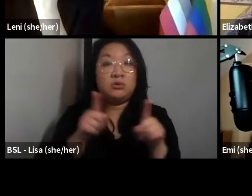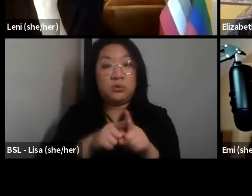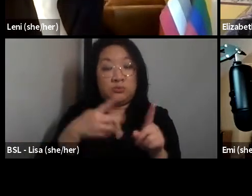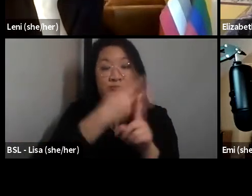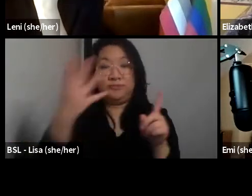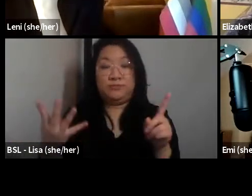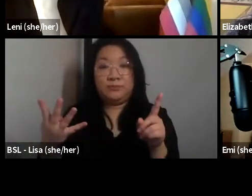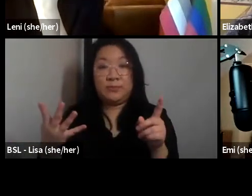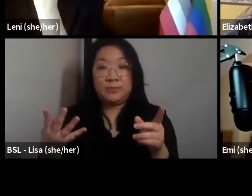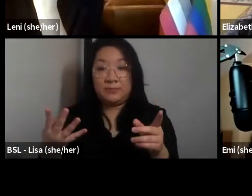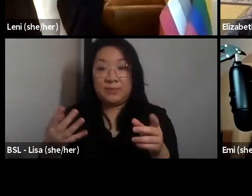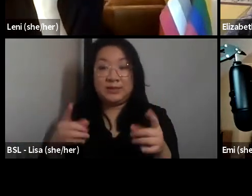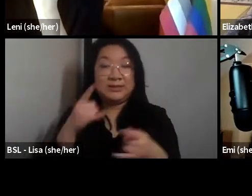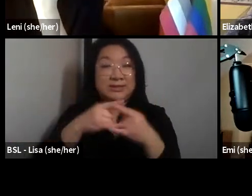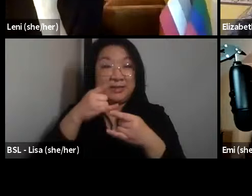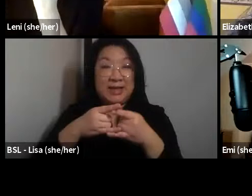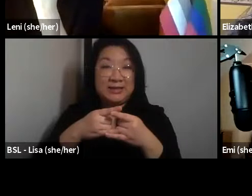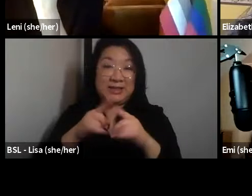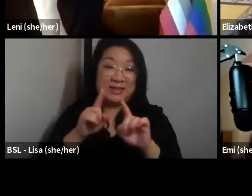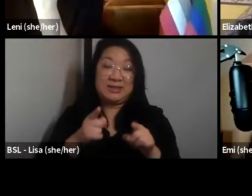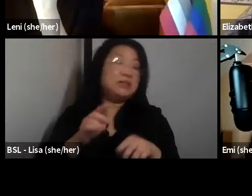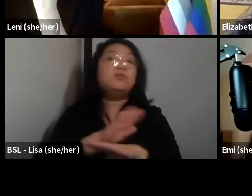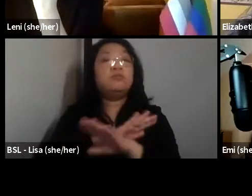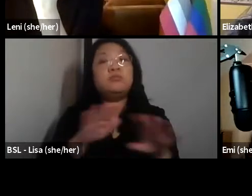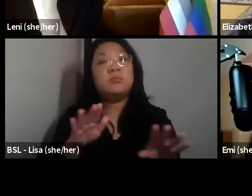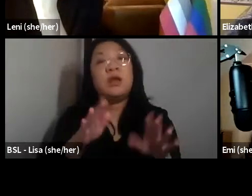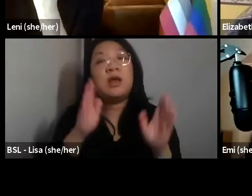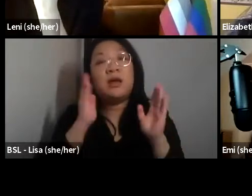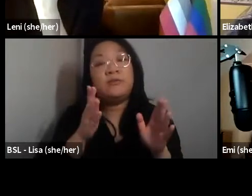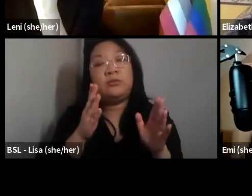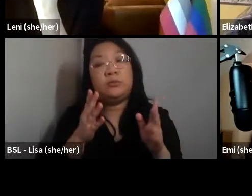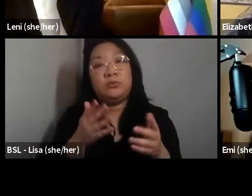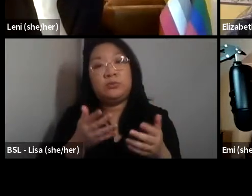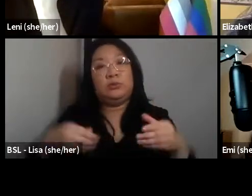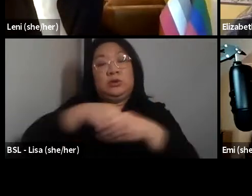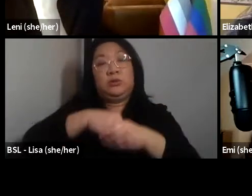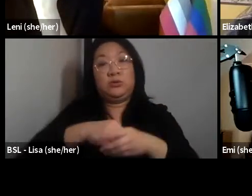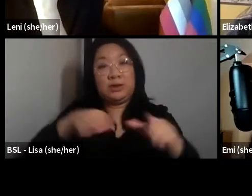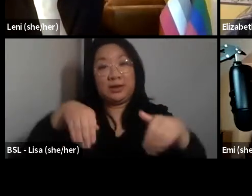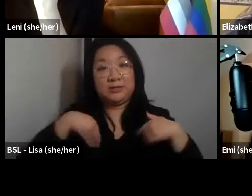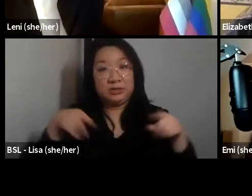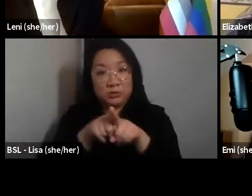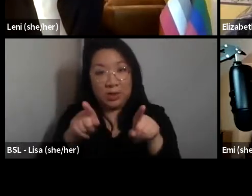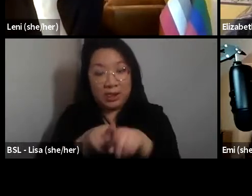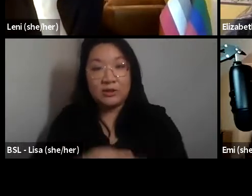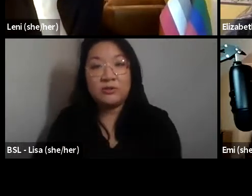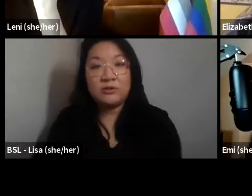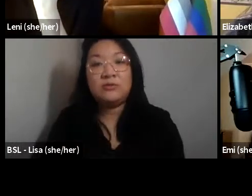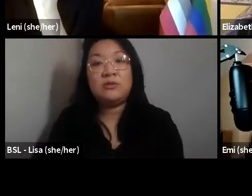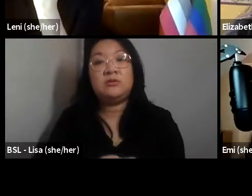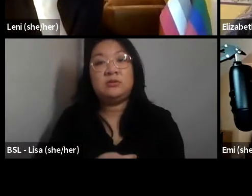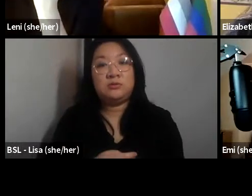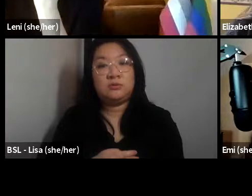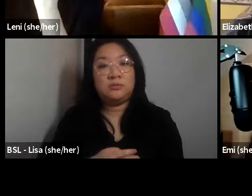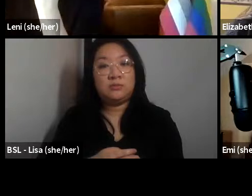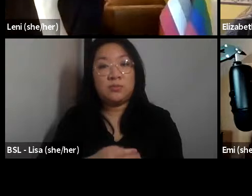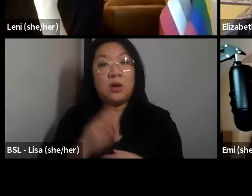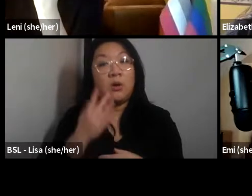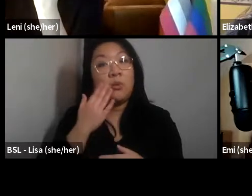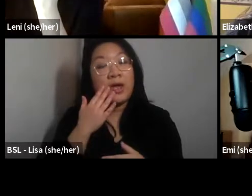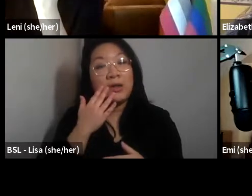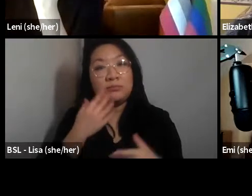sex with. I think that being loud is definitely helpful, because you'll find that when there are